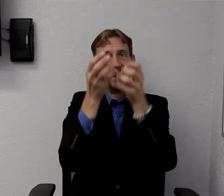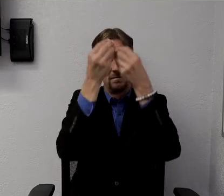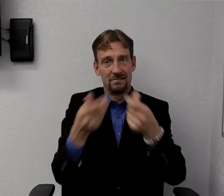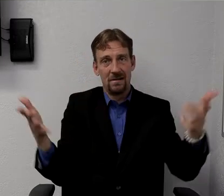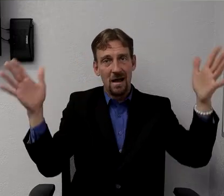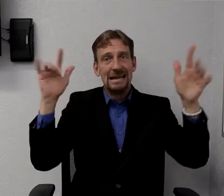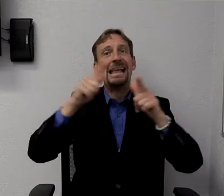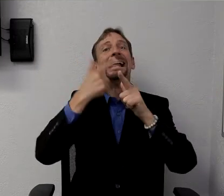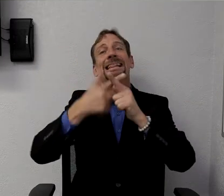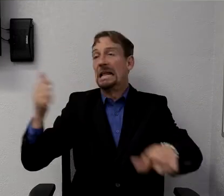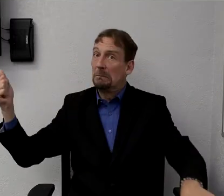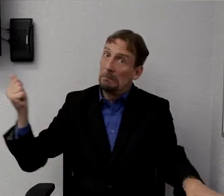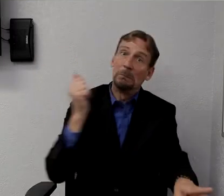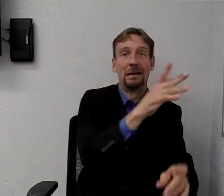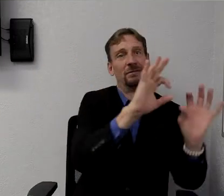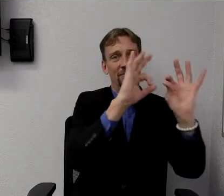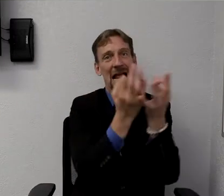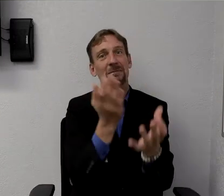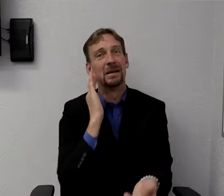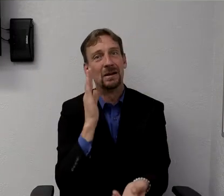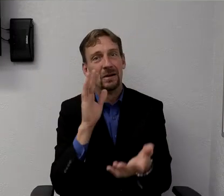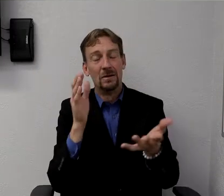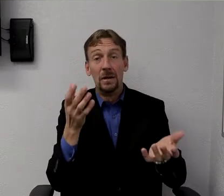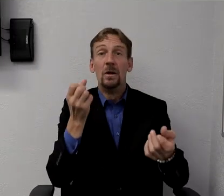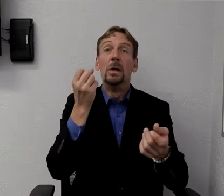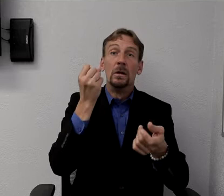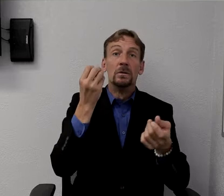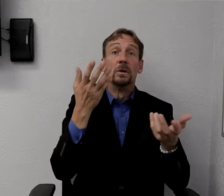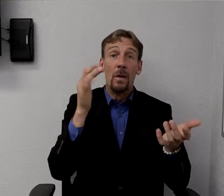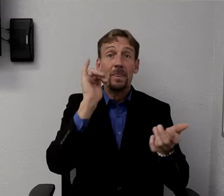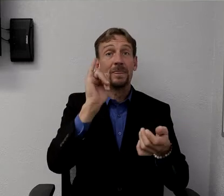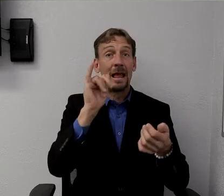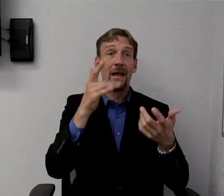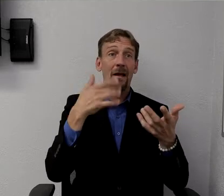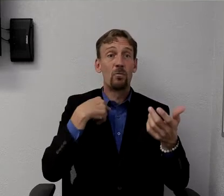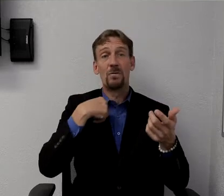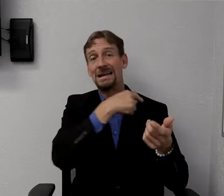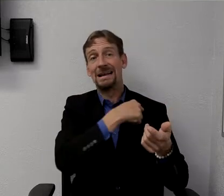So kind of taking a cue from that, and we do have,